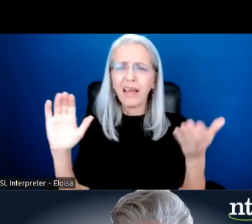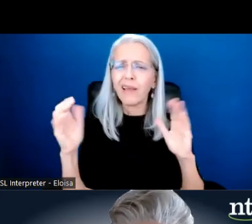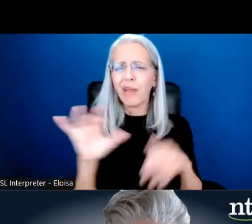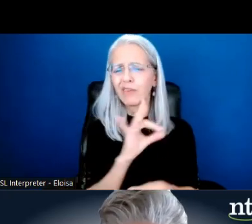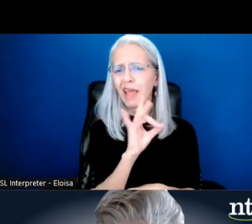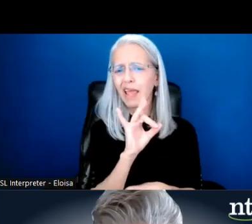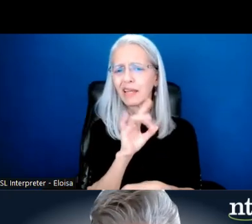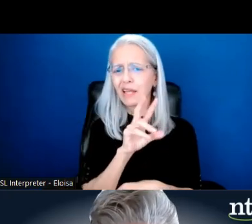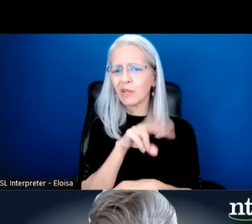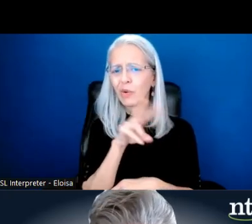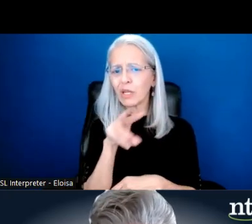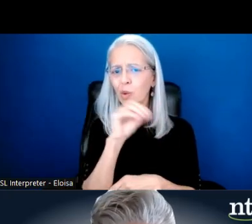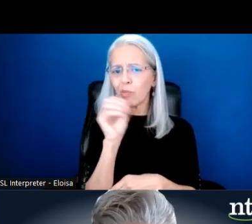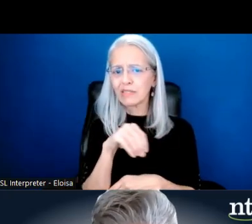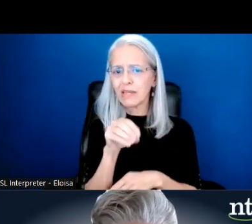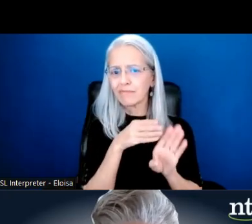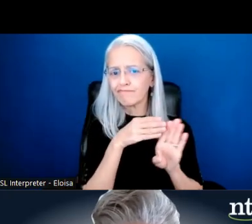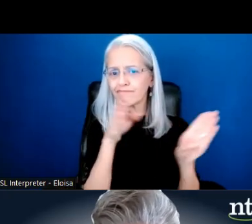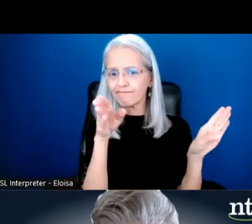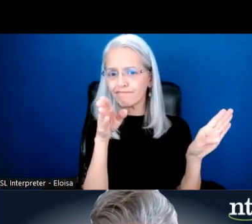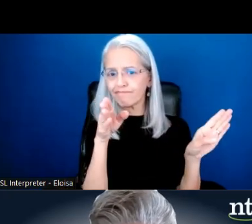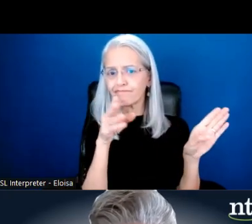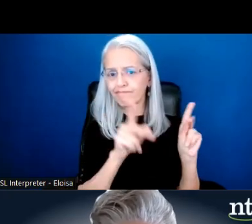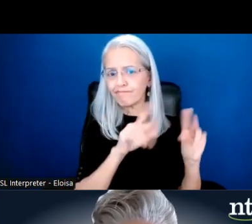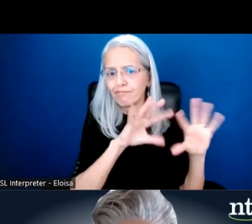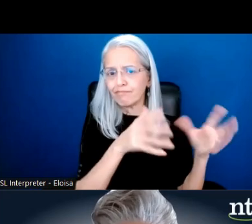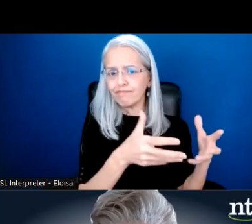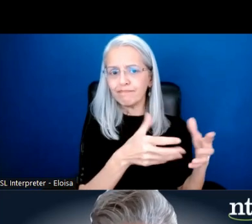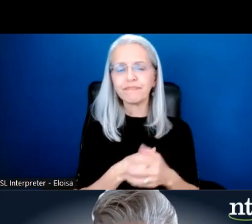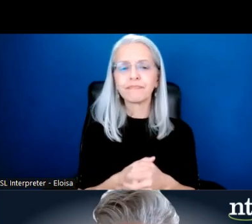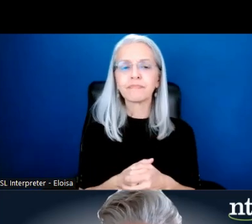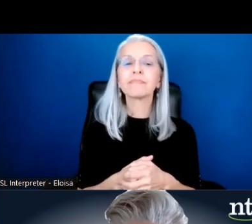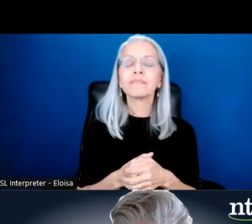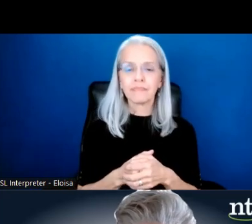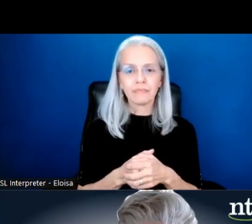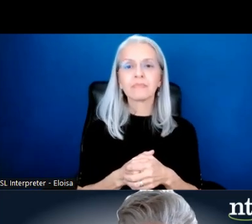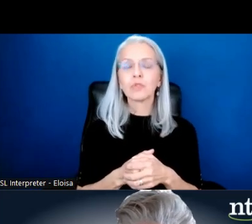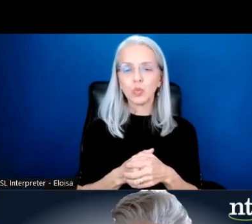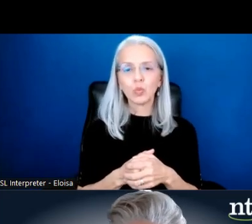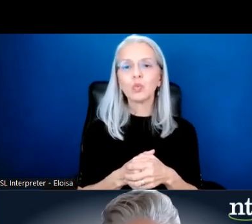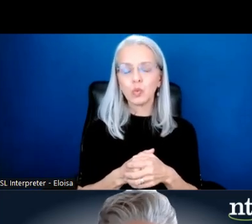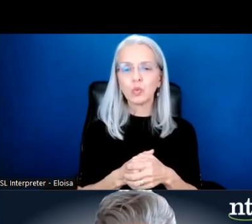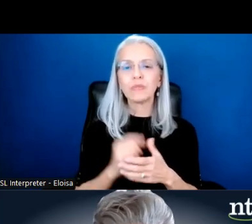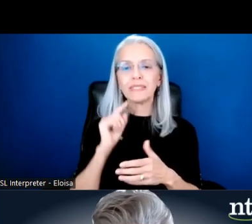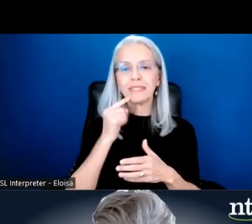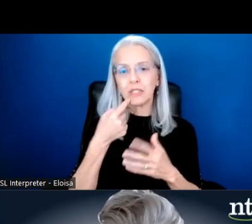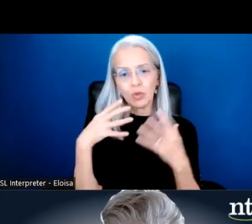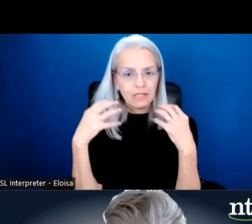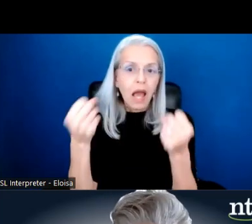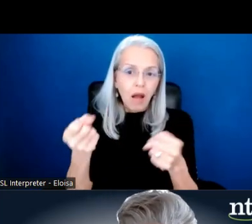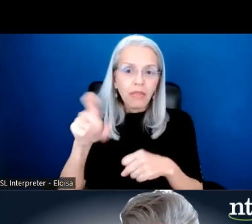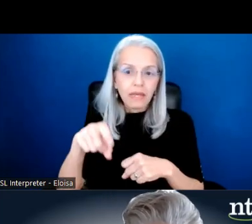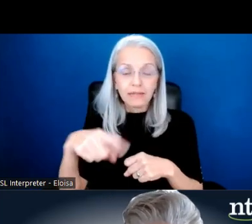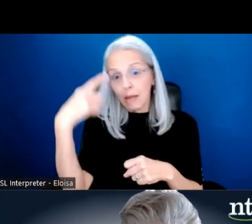to 22% of the general population. So there are significant health needs, mental